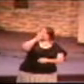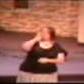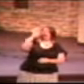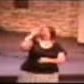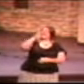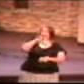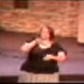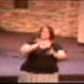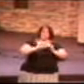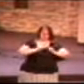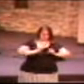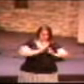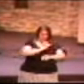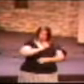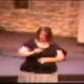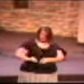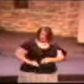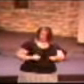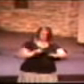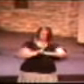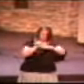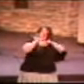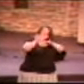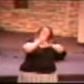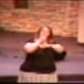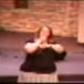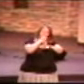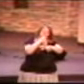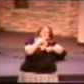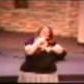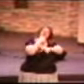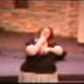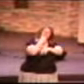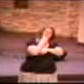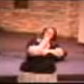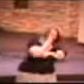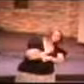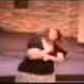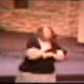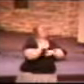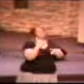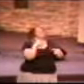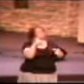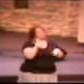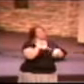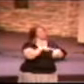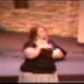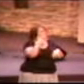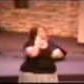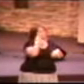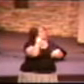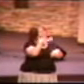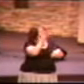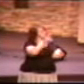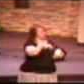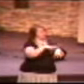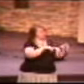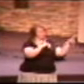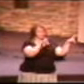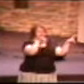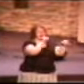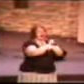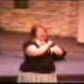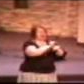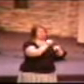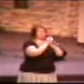of the mountains was enriched. And of course, we saw God's nature. That is an actual